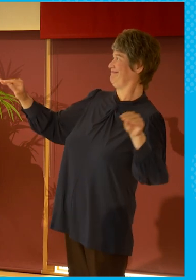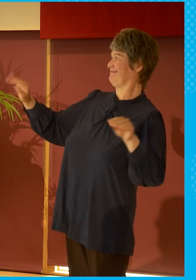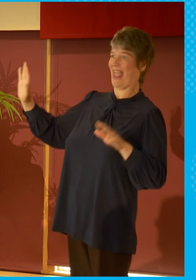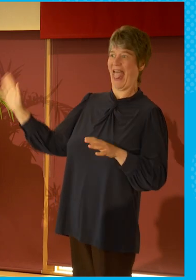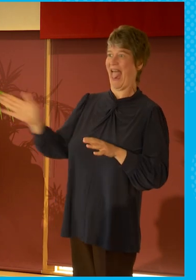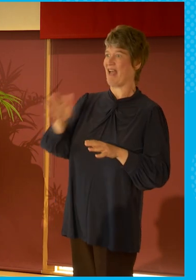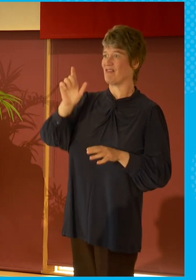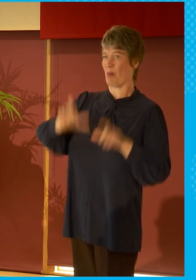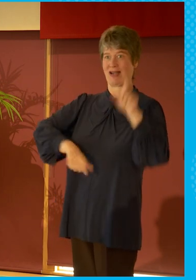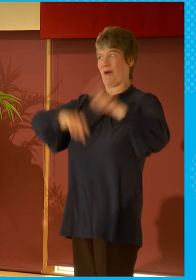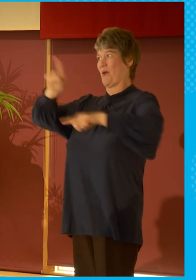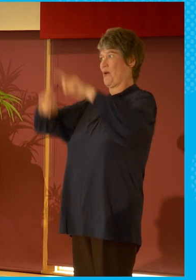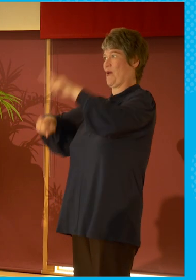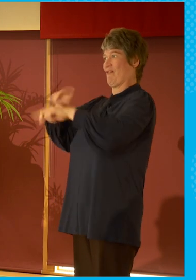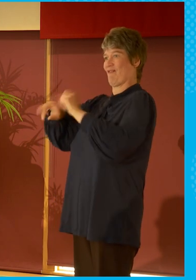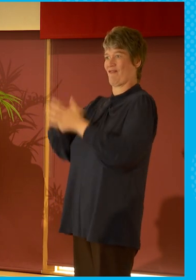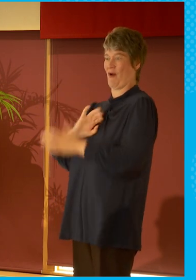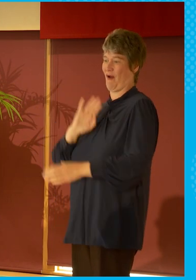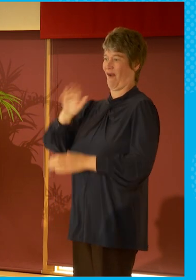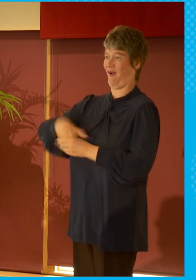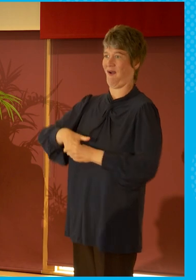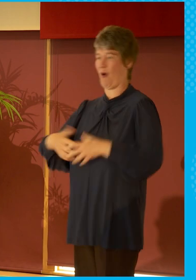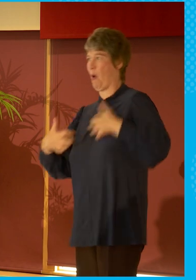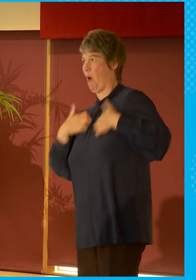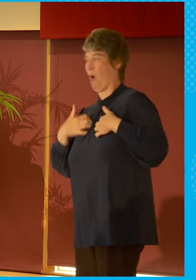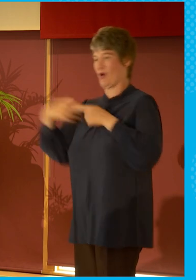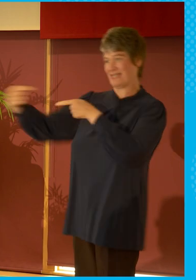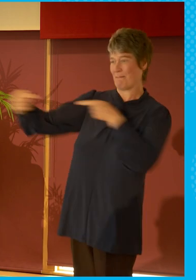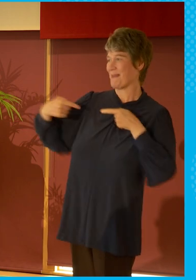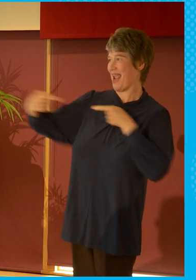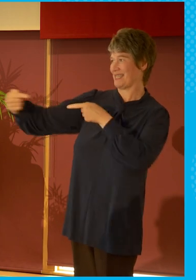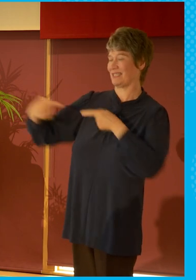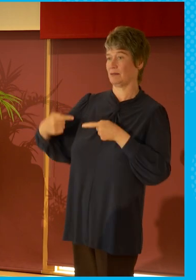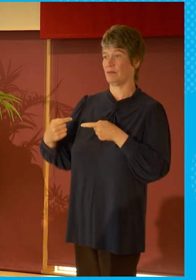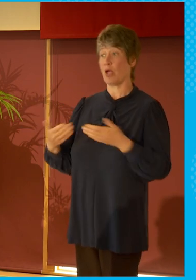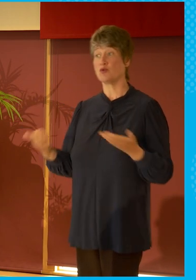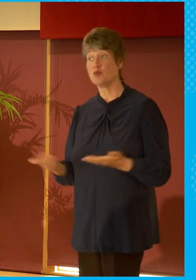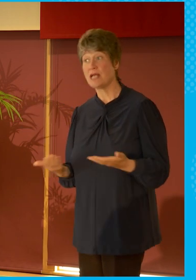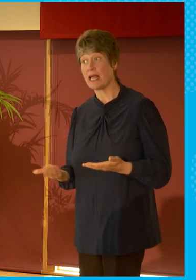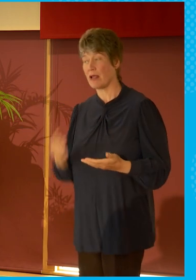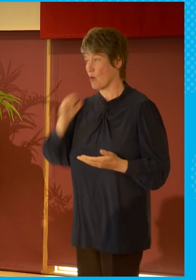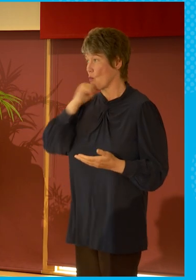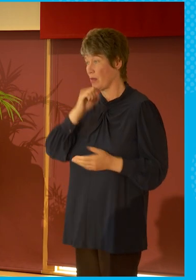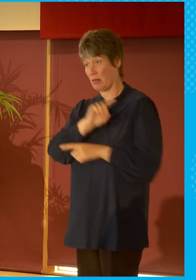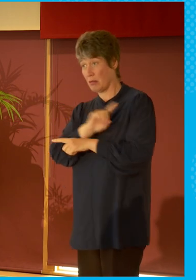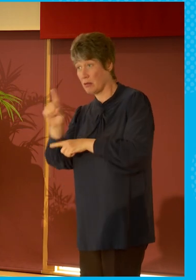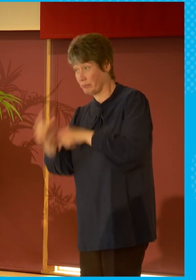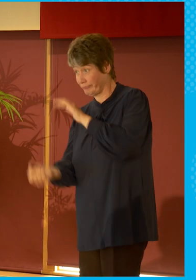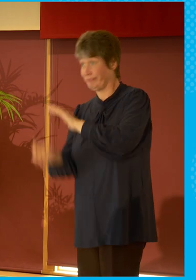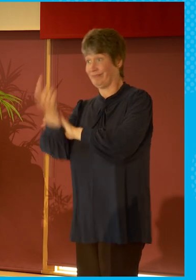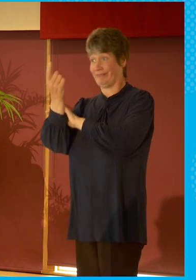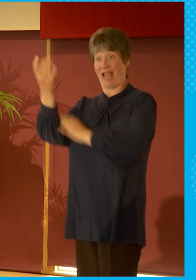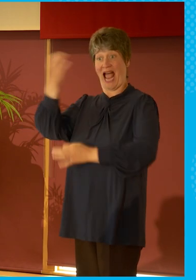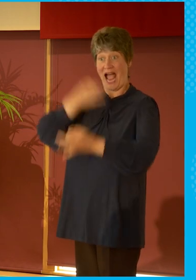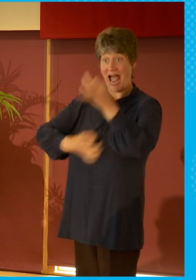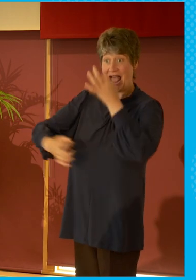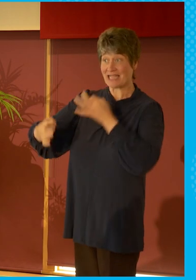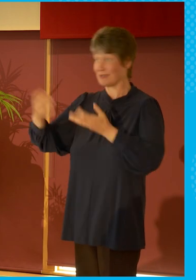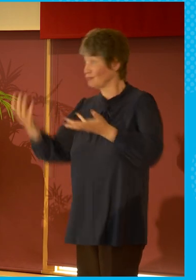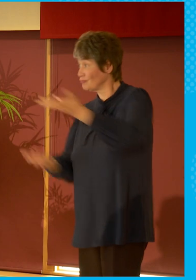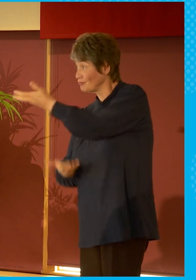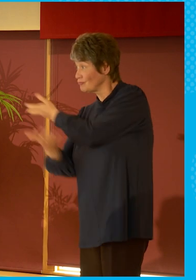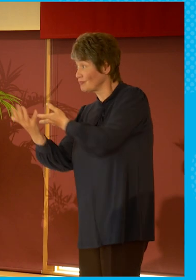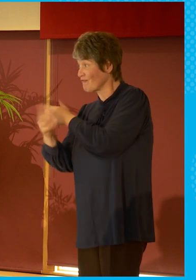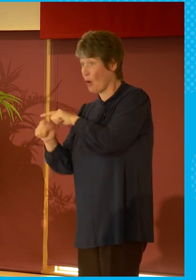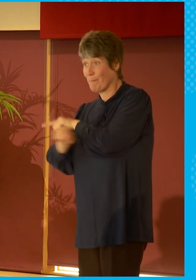engage in spirited debate and today there will be an opportunity for a question and answers and a discussion from the